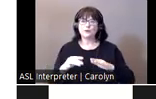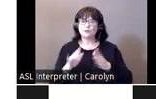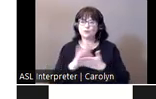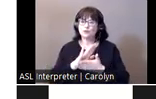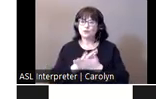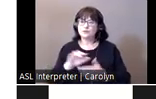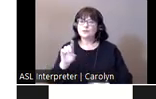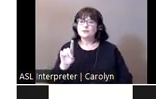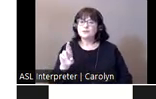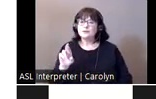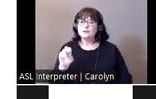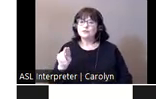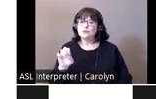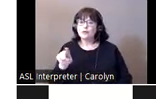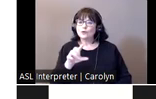There's a micro-credential for that.